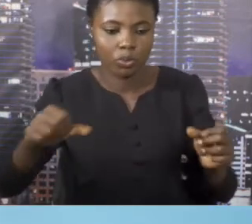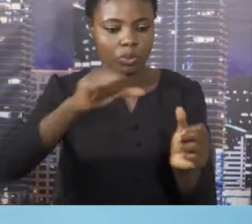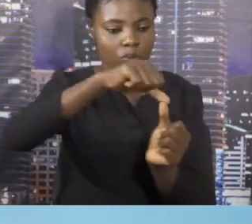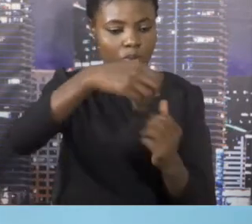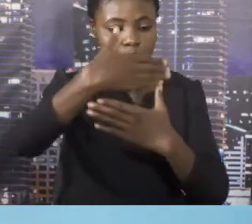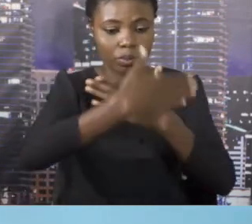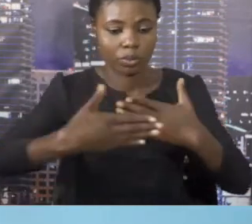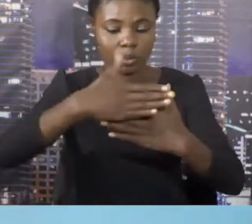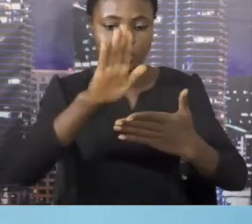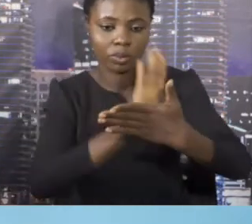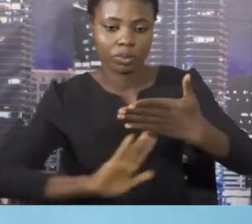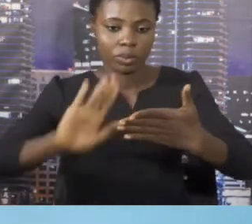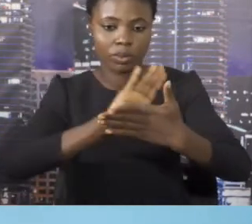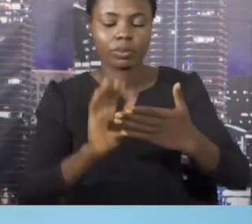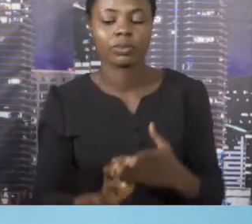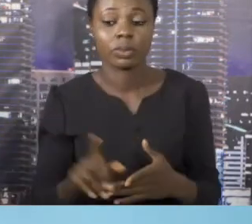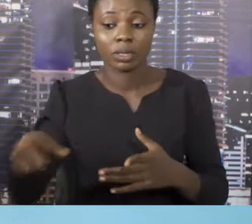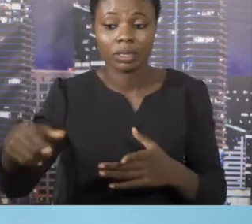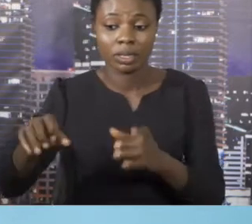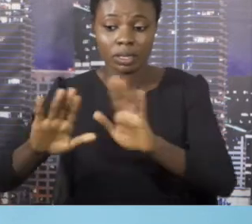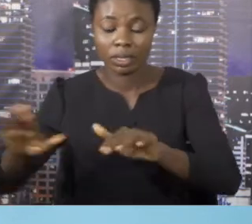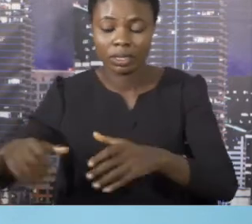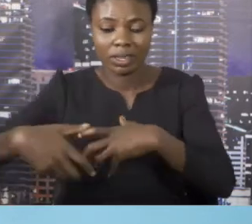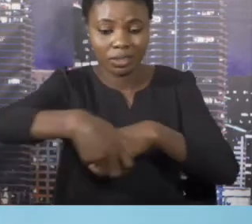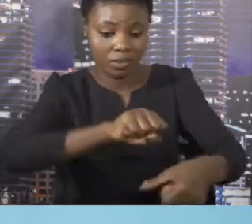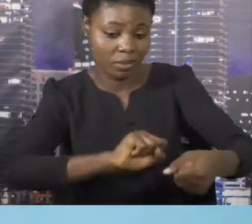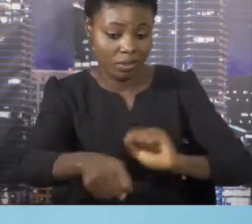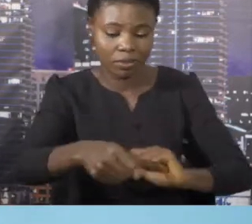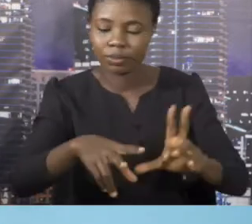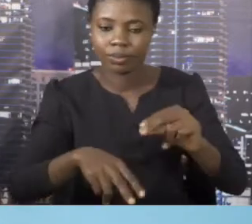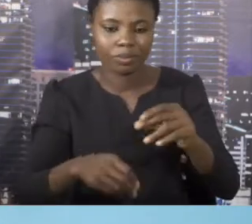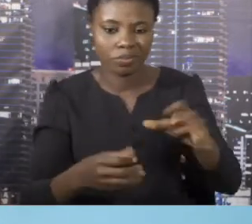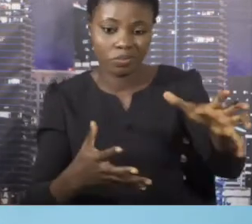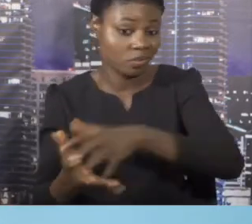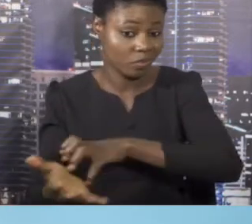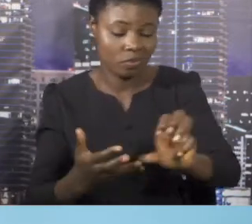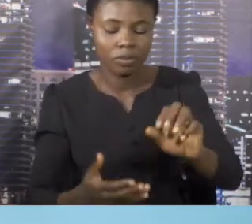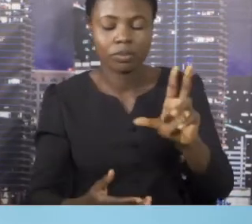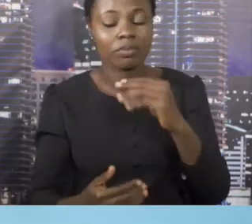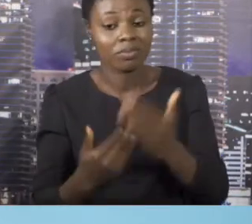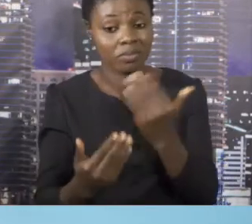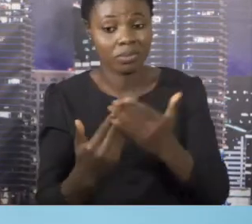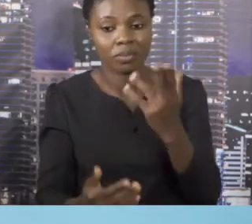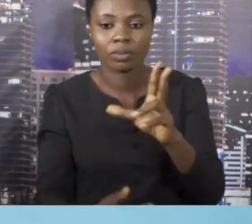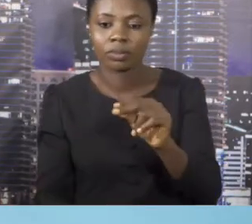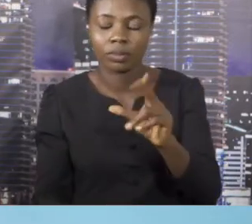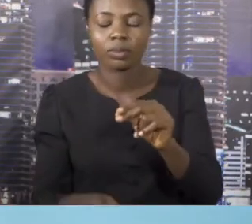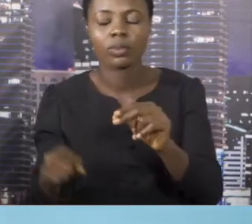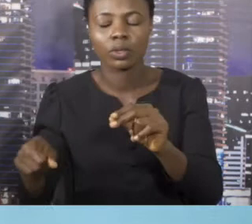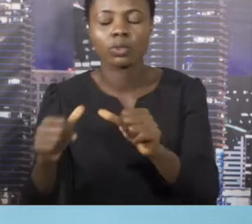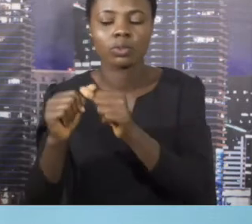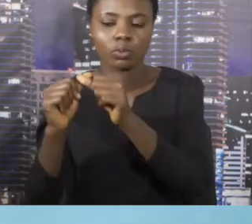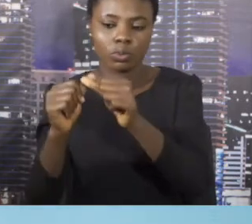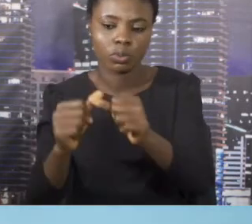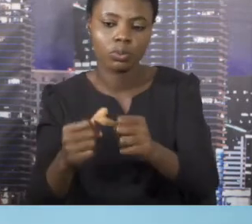it becomes very durable. It will not spoil easily, it won't get wrinkled or damaged easily. The child can use it for a while.